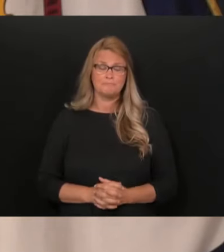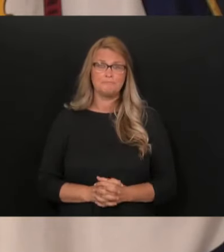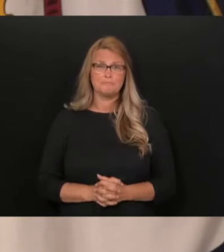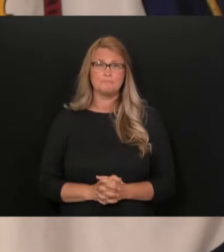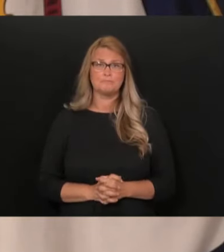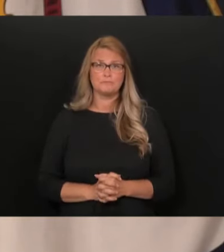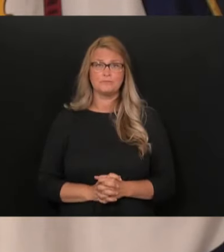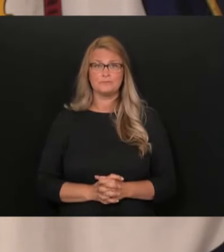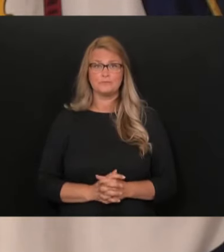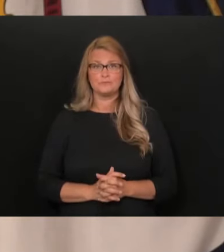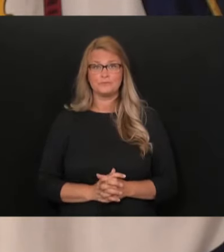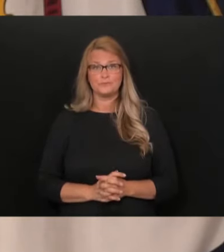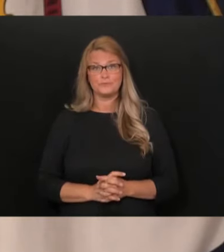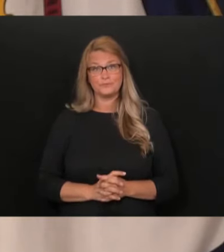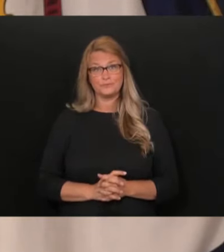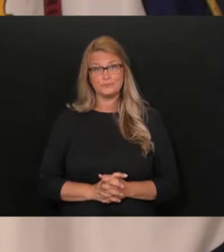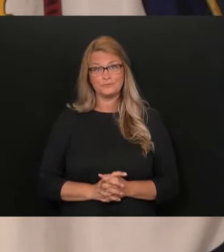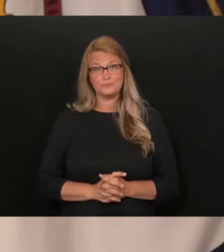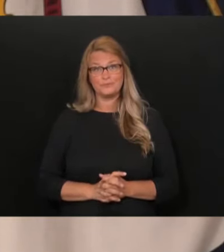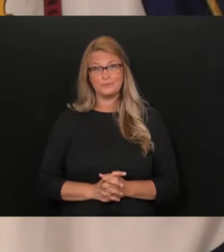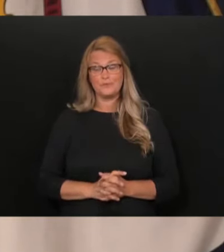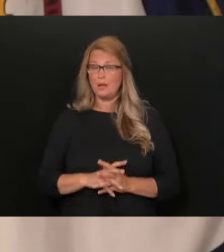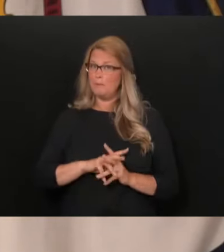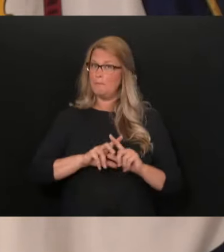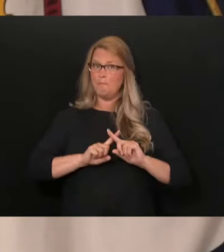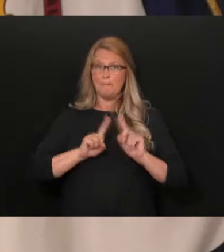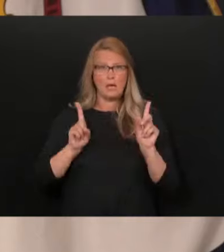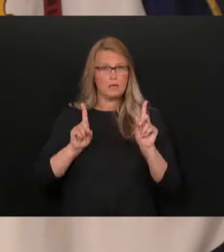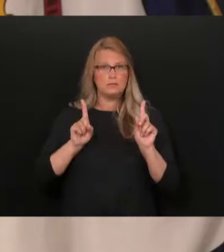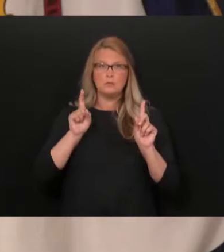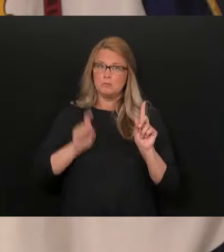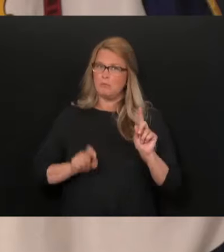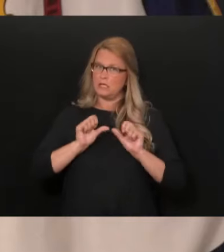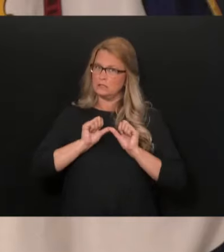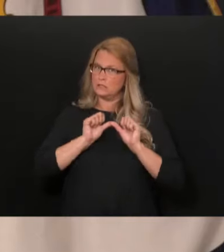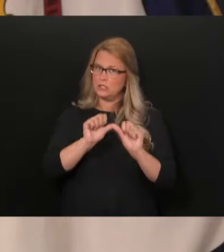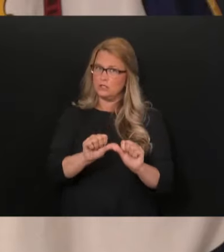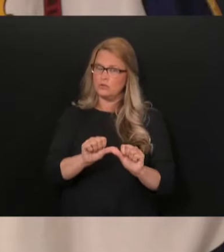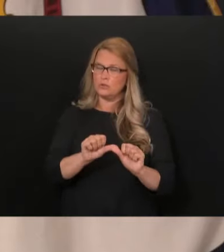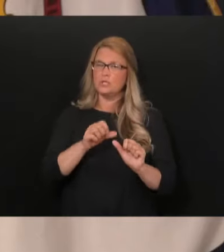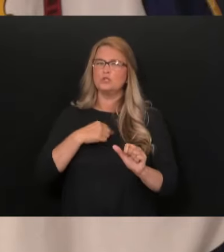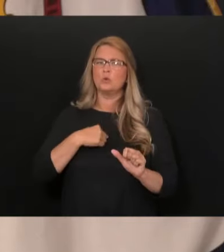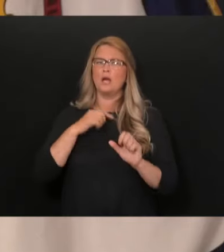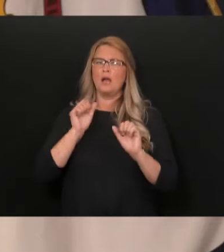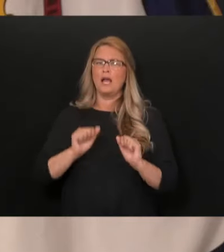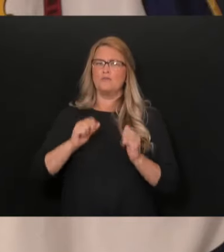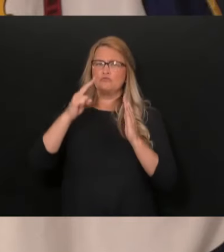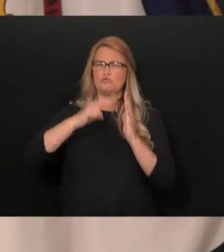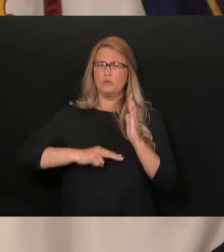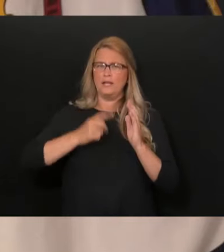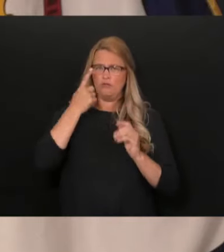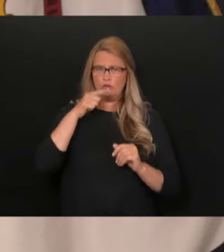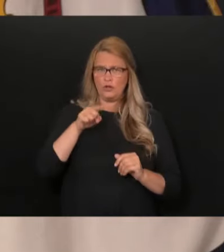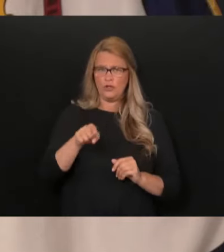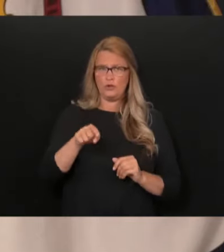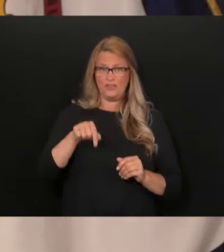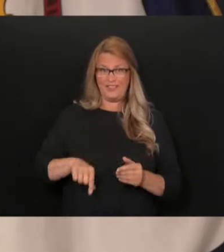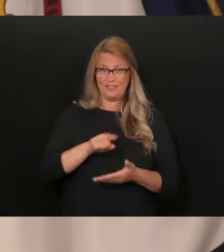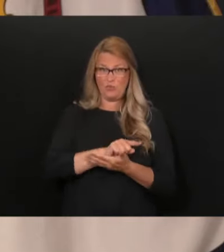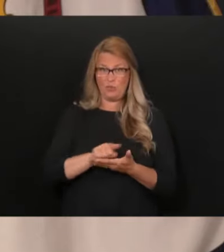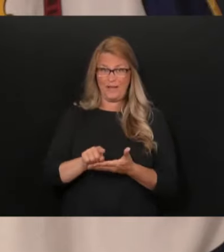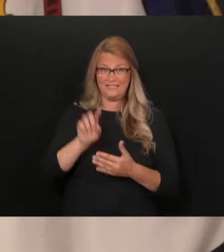But we got to keep on going. So let me read to you just this. This is week